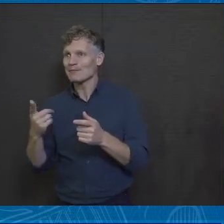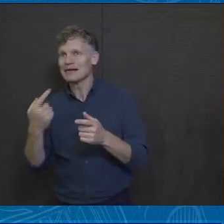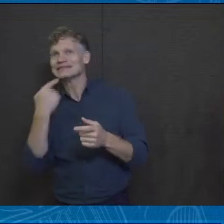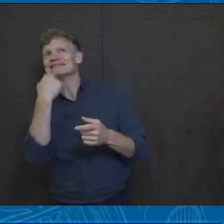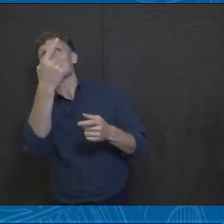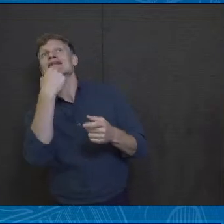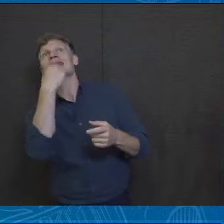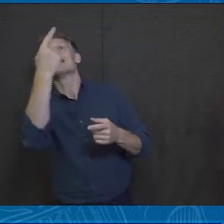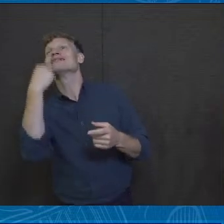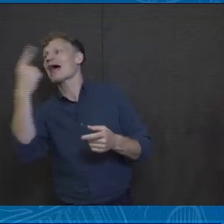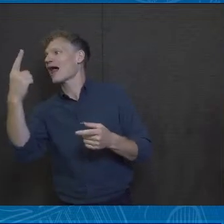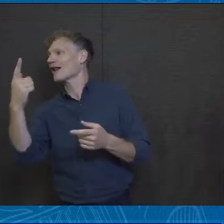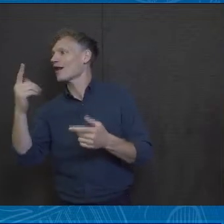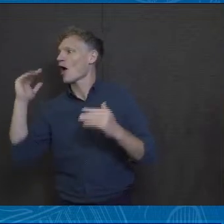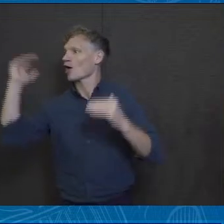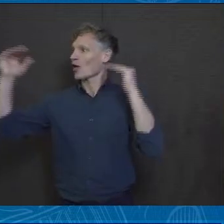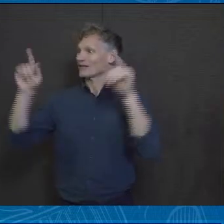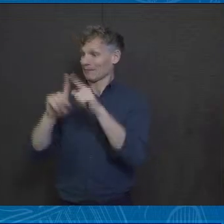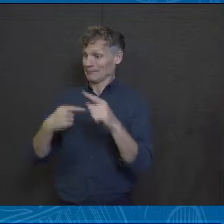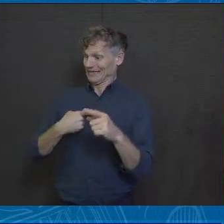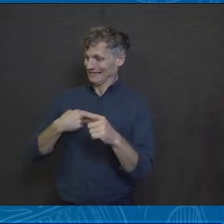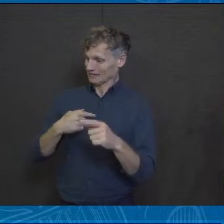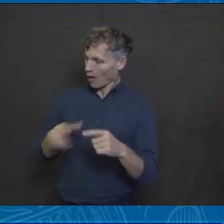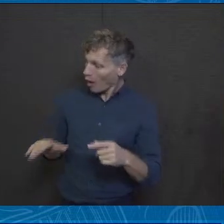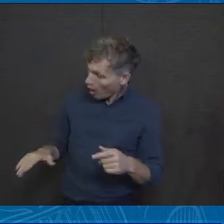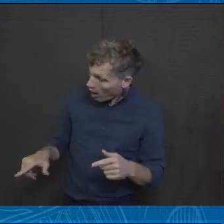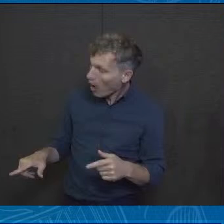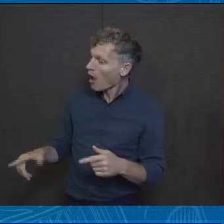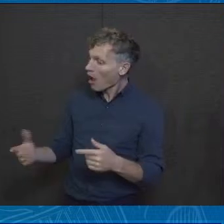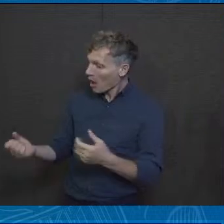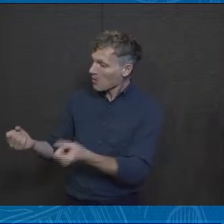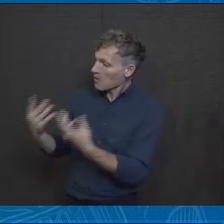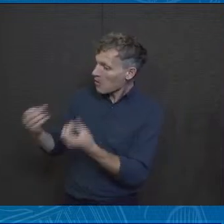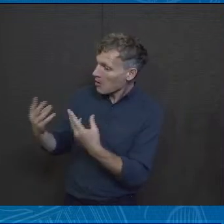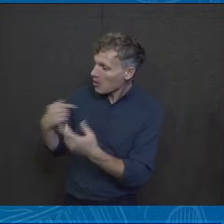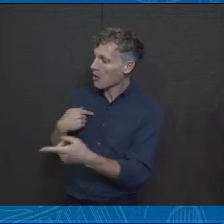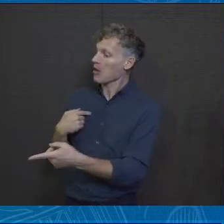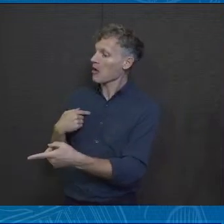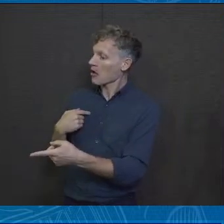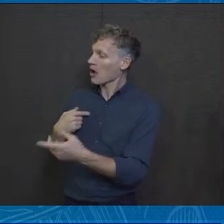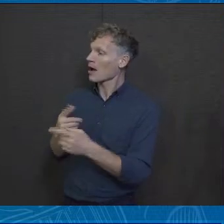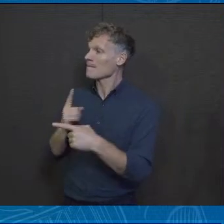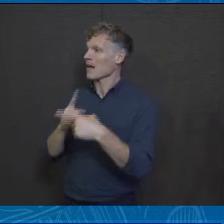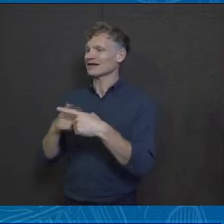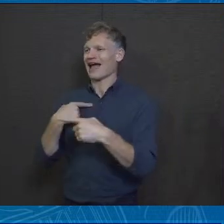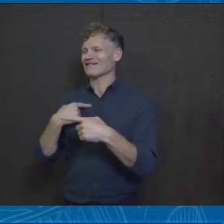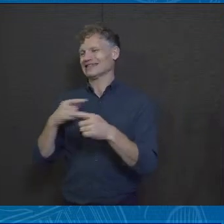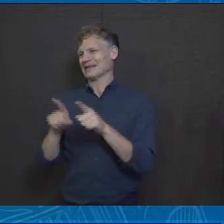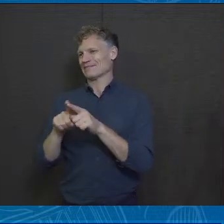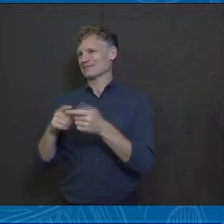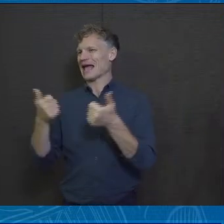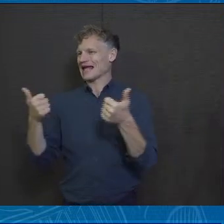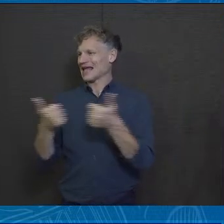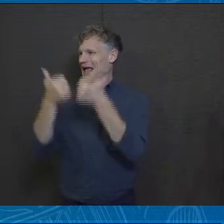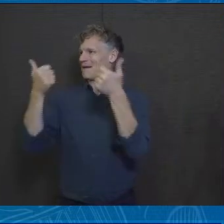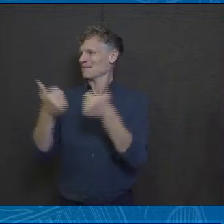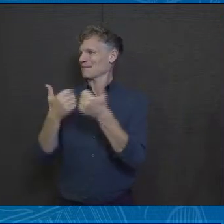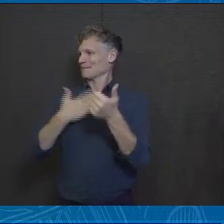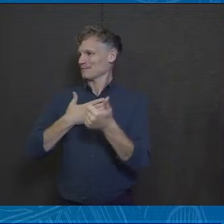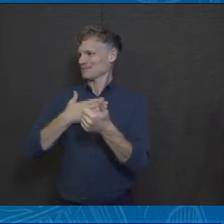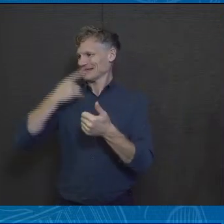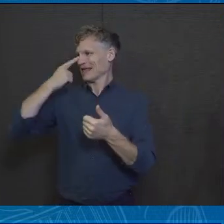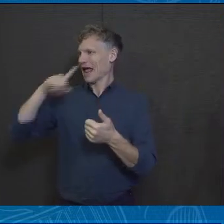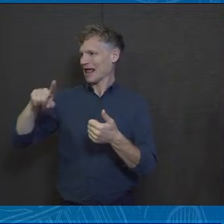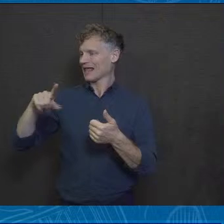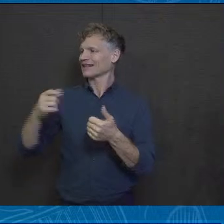like me or myself. We done the digital game in our country also. We have the competition of the